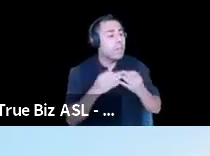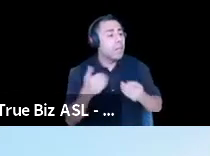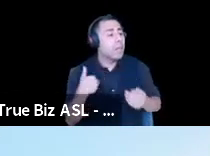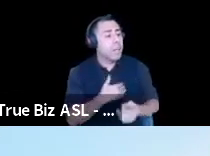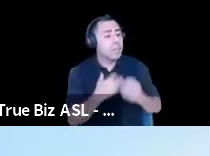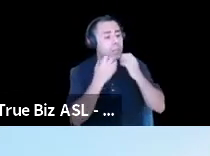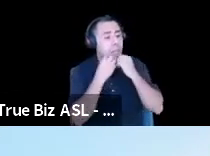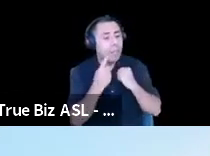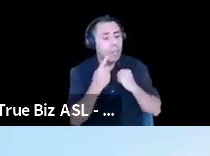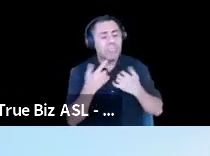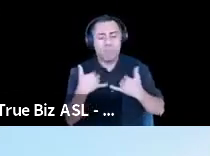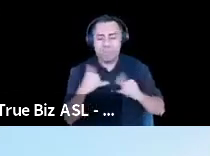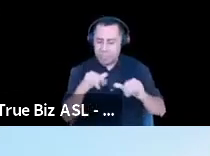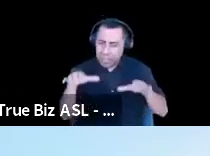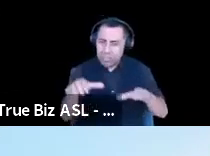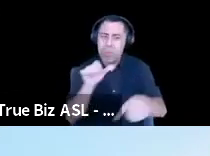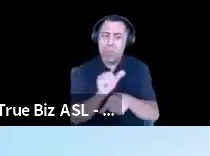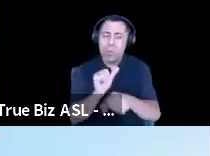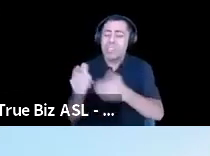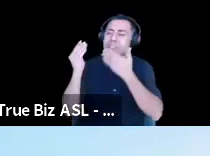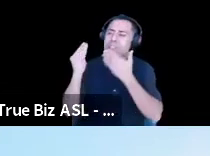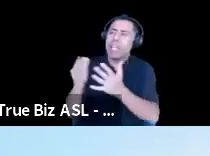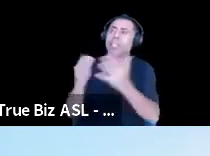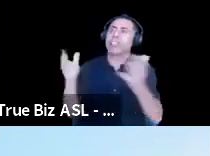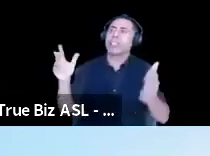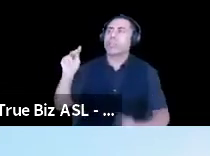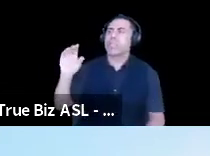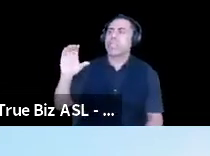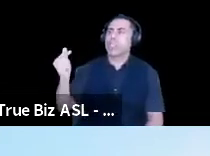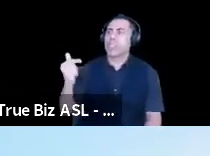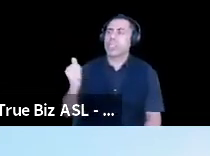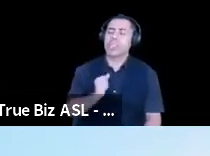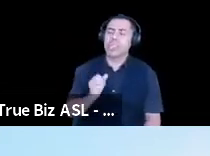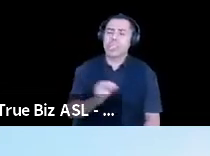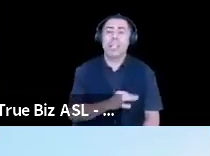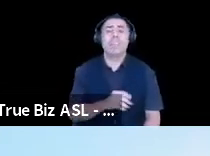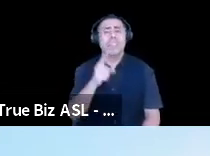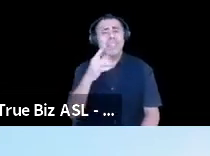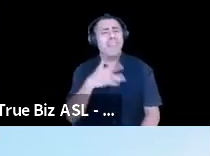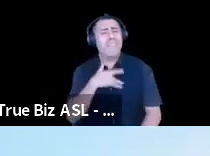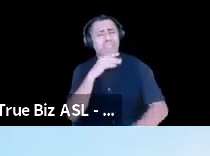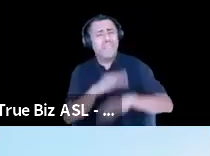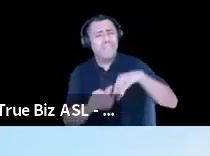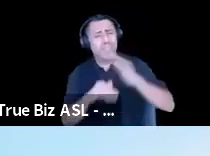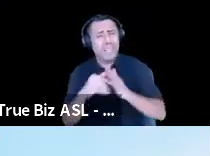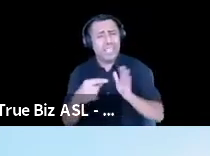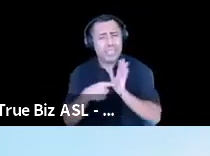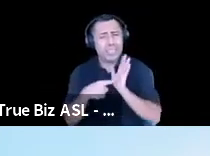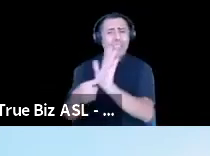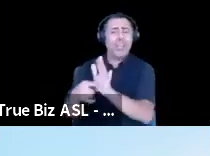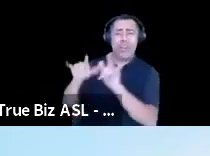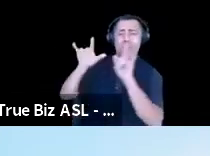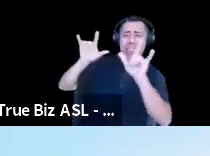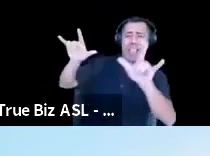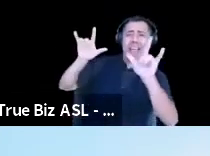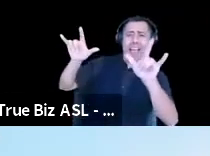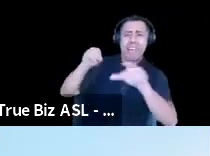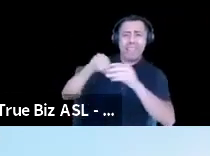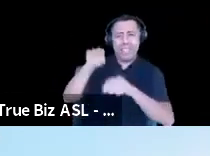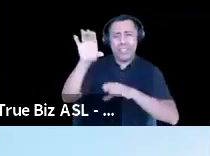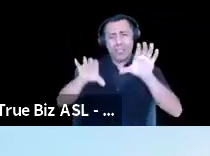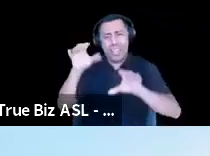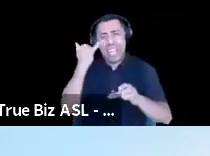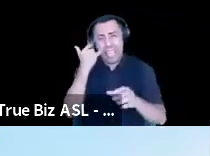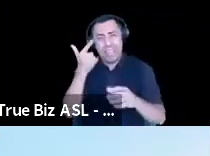work, staff. And feel free to give the staff some love in the chat if you're in this session.